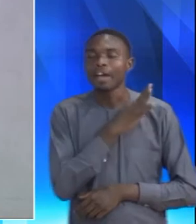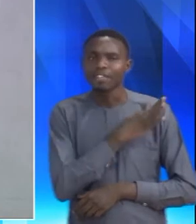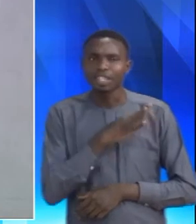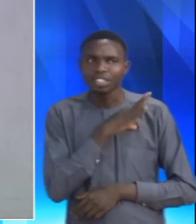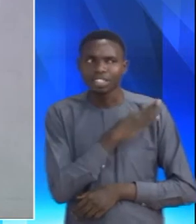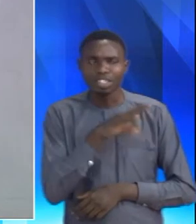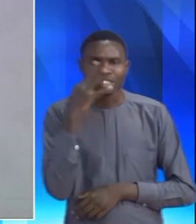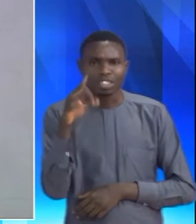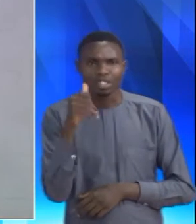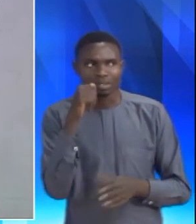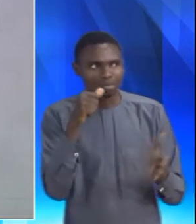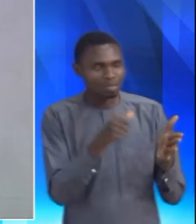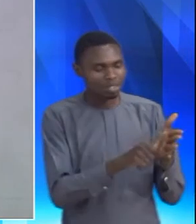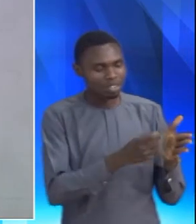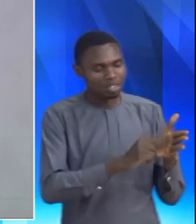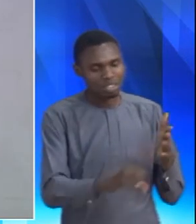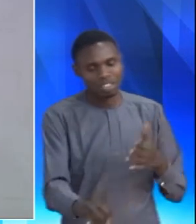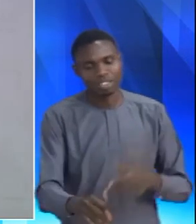writing.